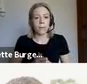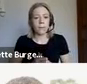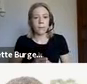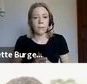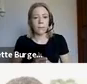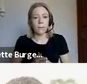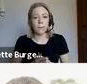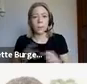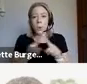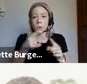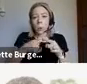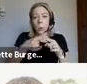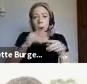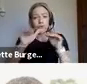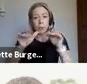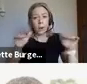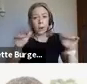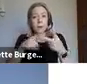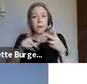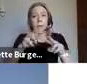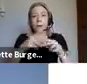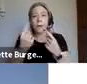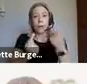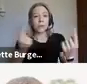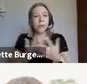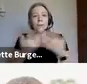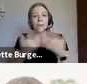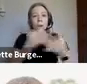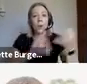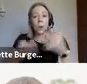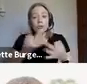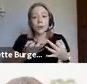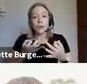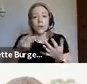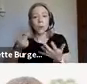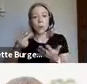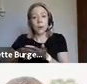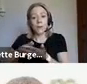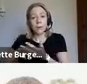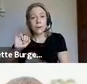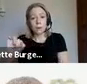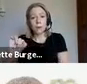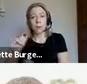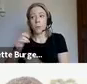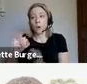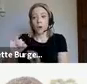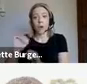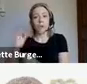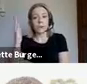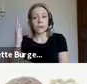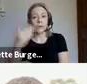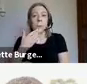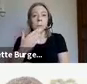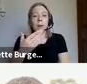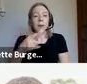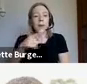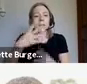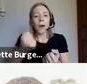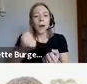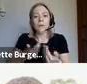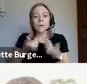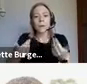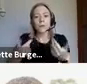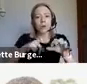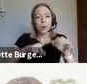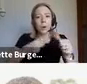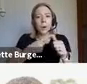Also, just a quick reminder, if you've got any questions for Nafisa following her presentation, please type them in the Q&A box